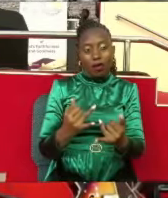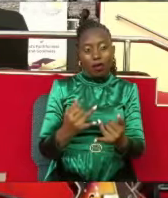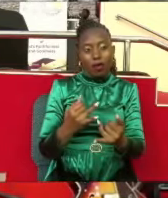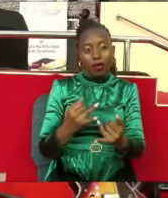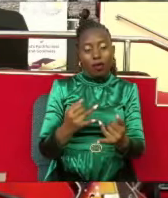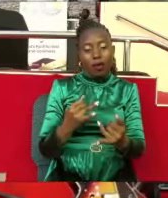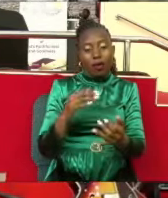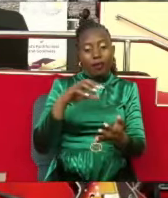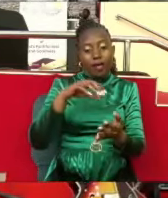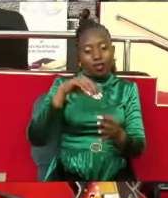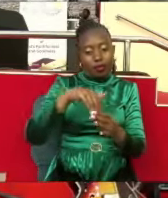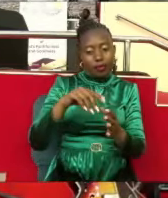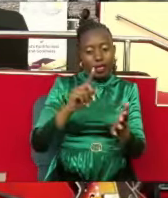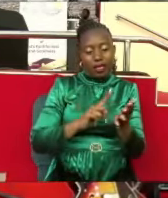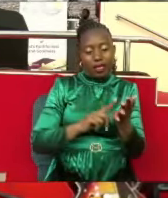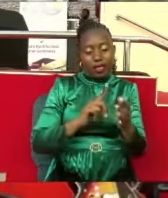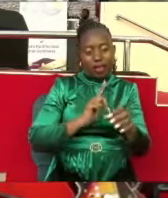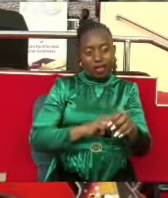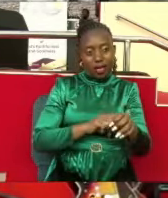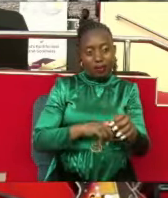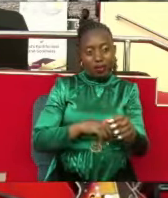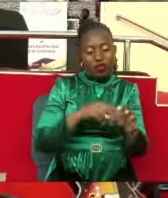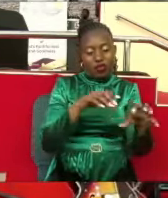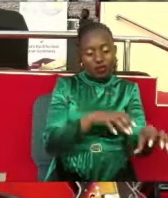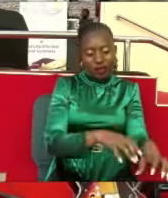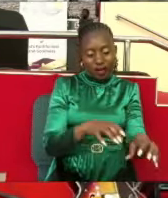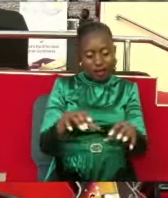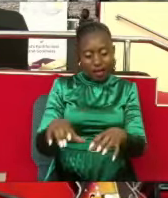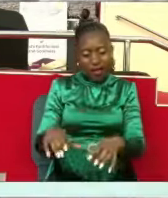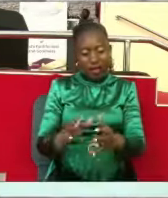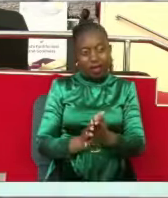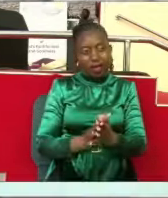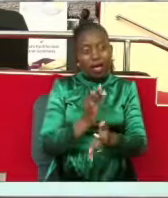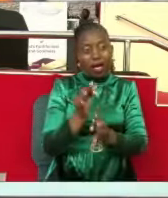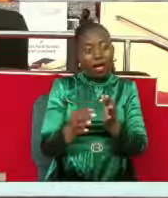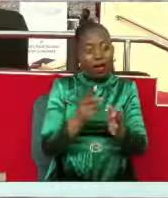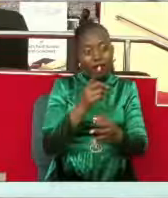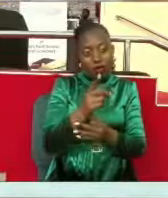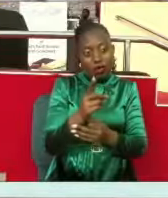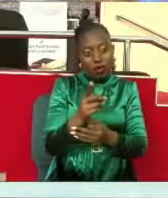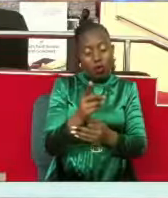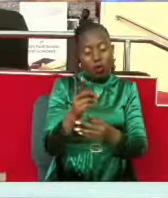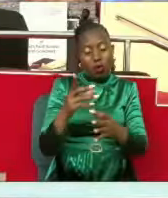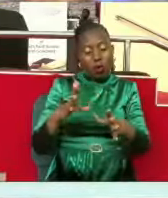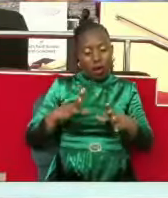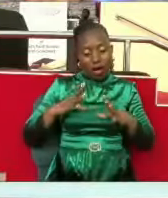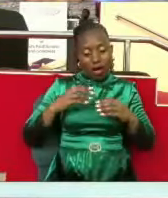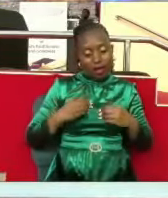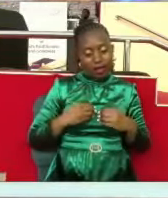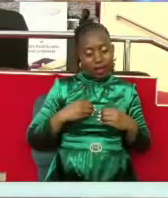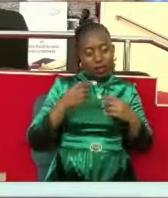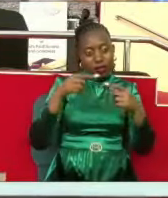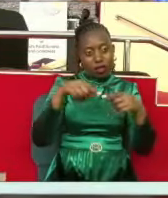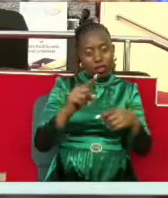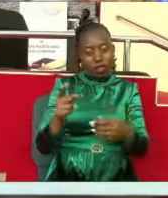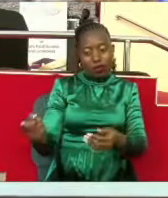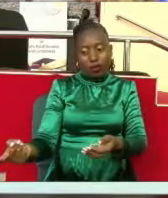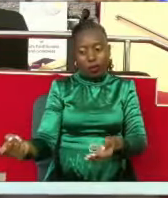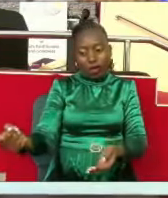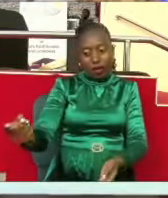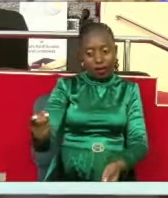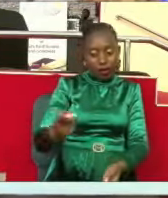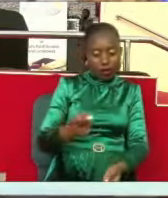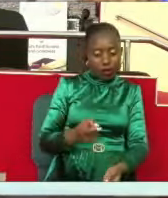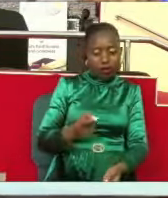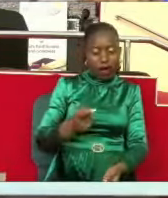of suffering, hata kwa wakati wa kuumia, so long as you allow yourself to be brought back by the Lord, unapoachilia Mungu akurejeshe kwenye